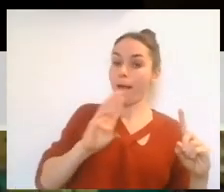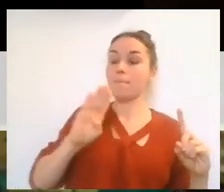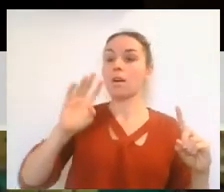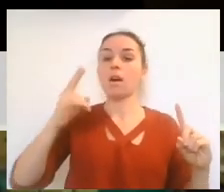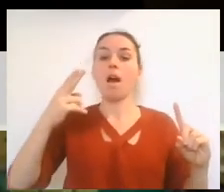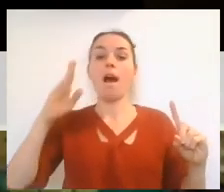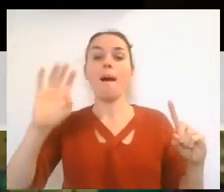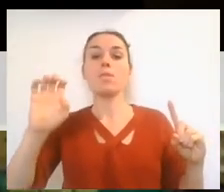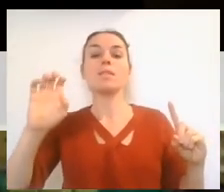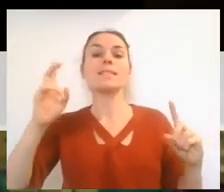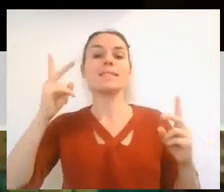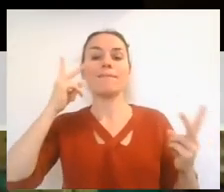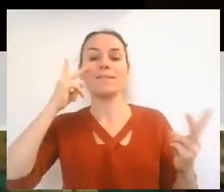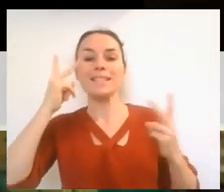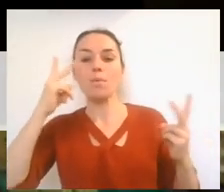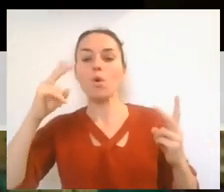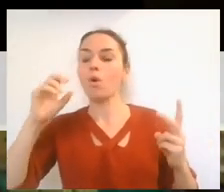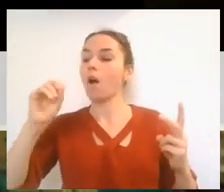is infrared.